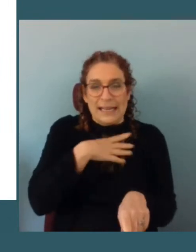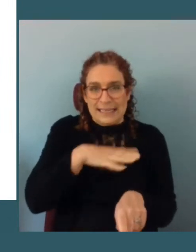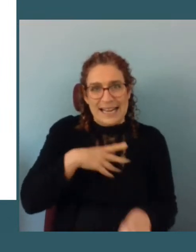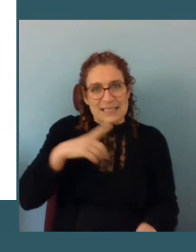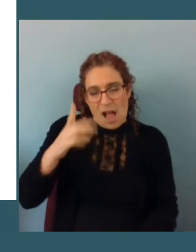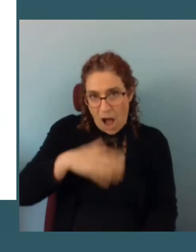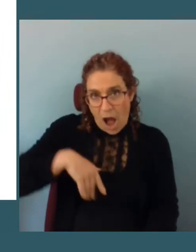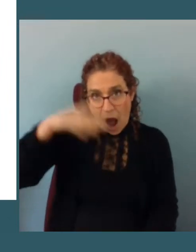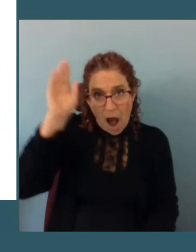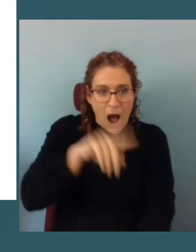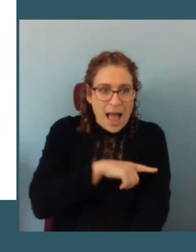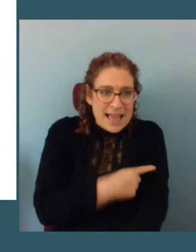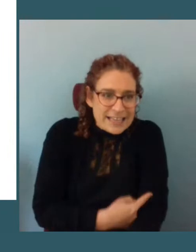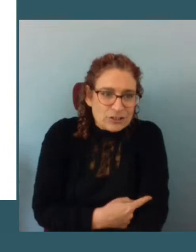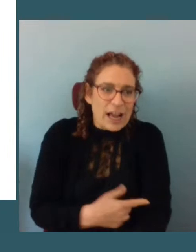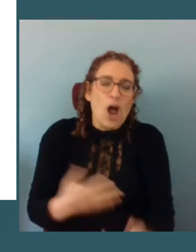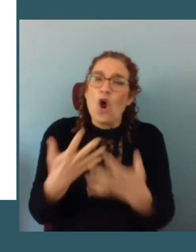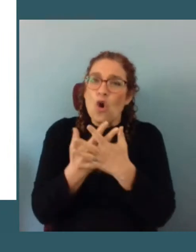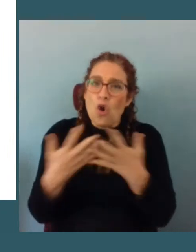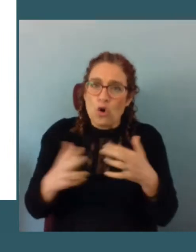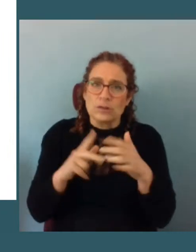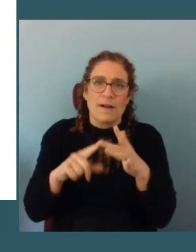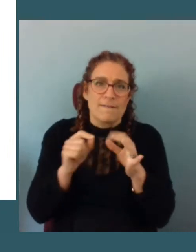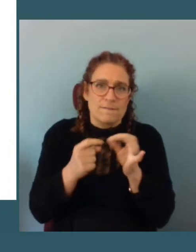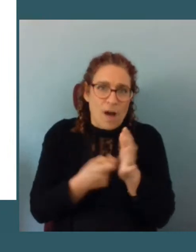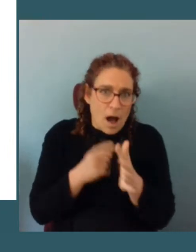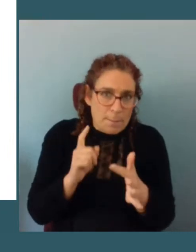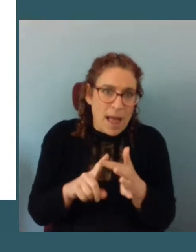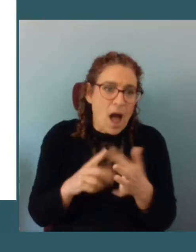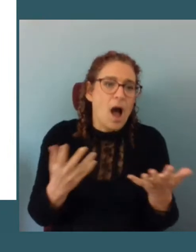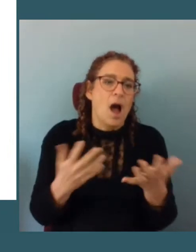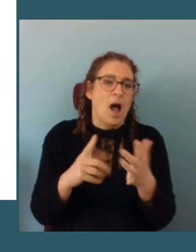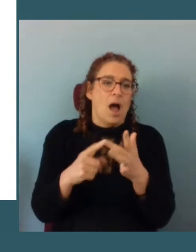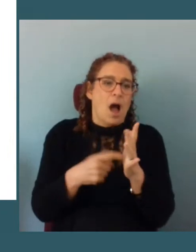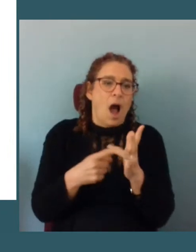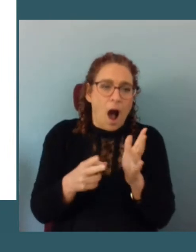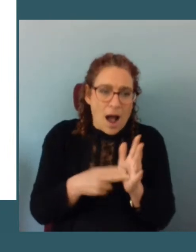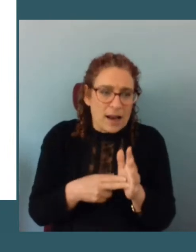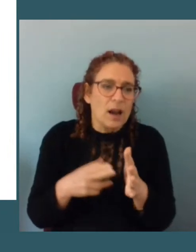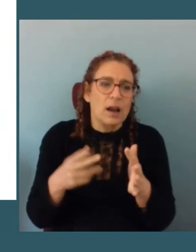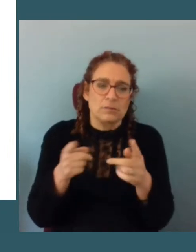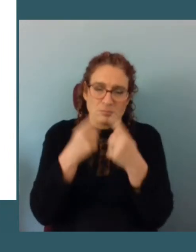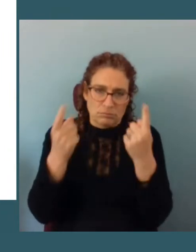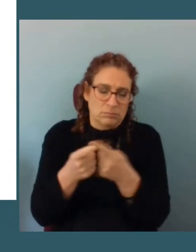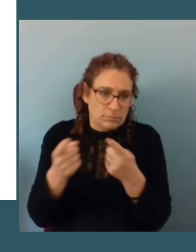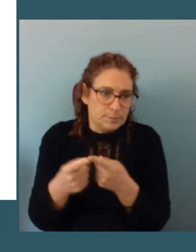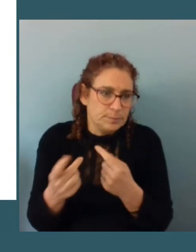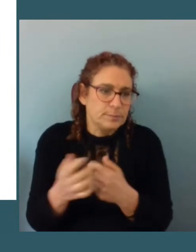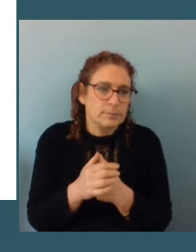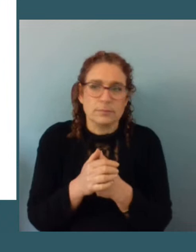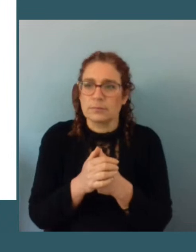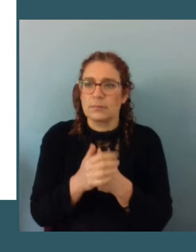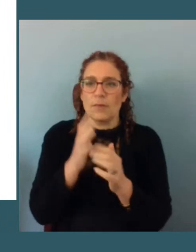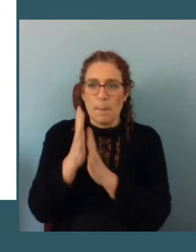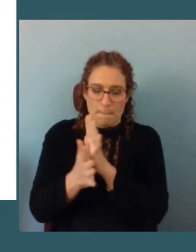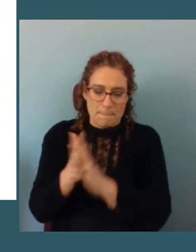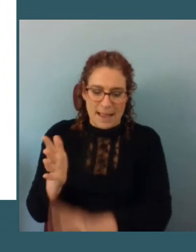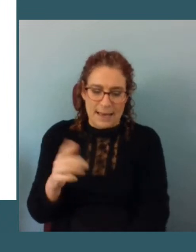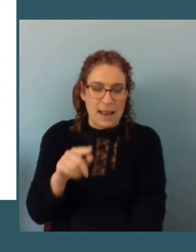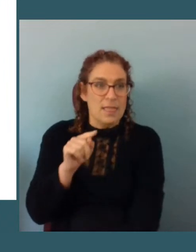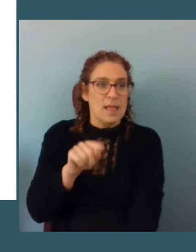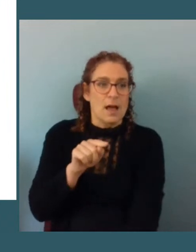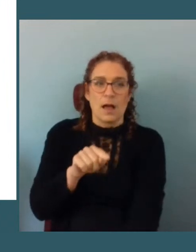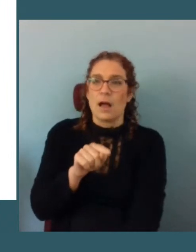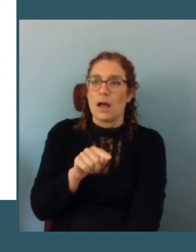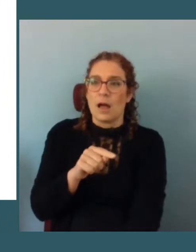they've got a lot of fibre, B vitamins, iron, calcium if fortified. So an individual